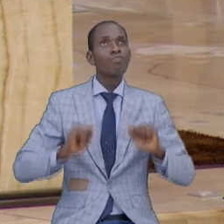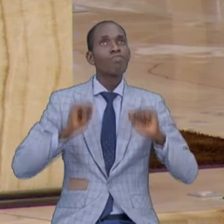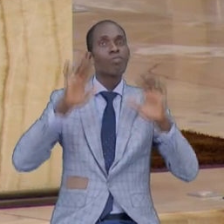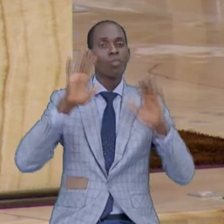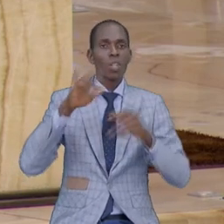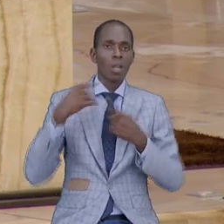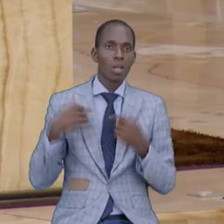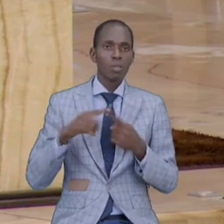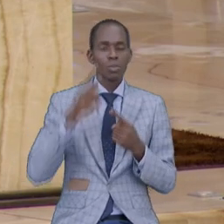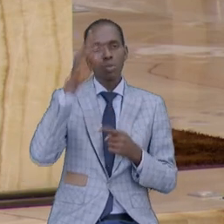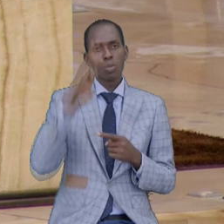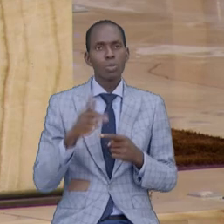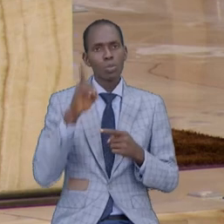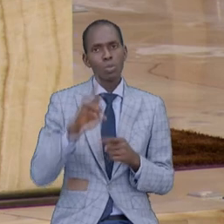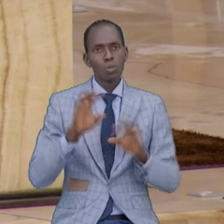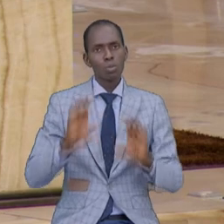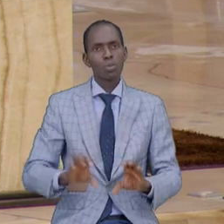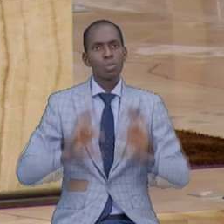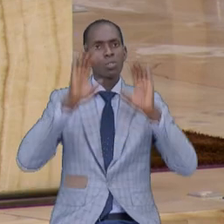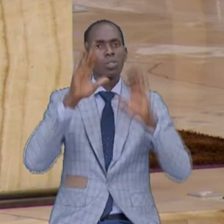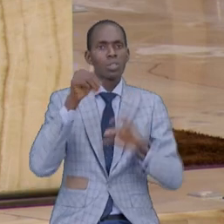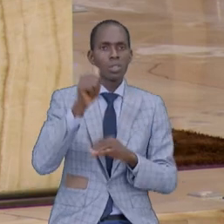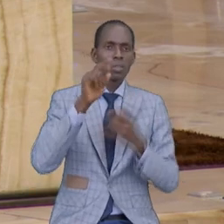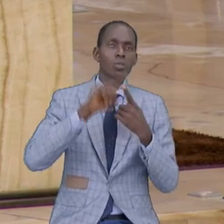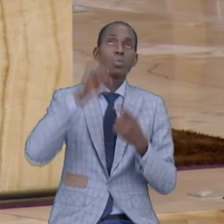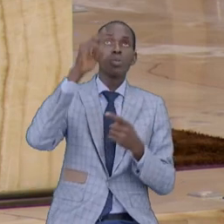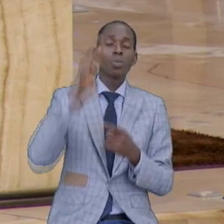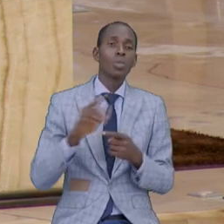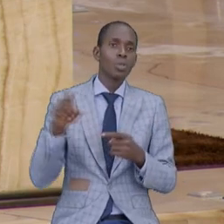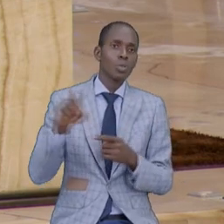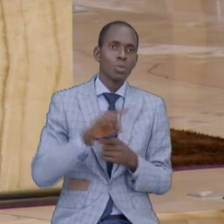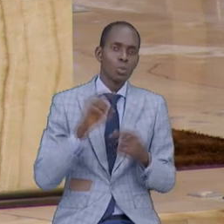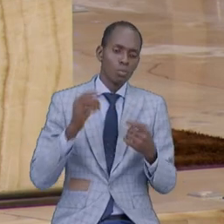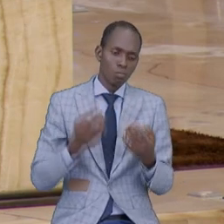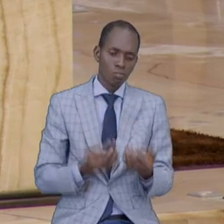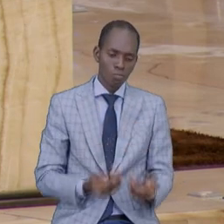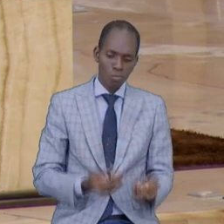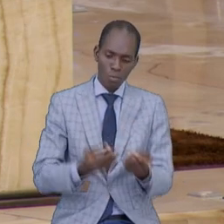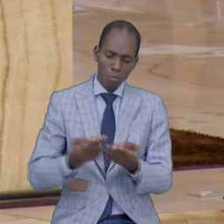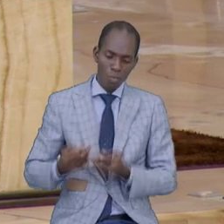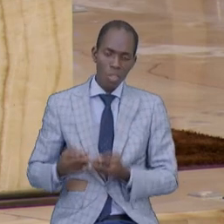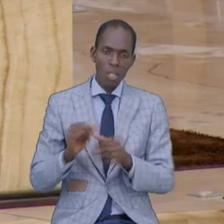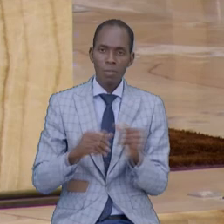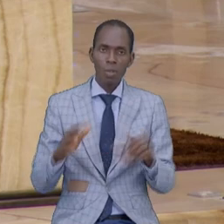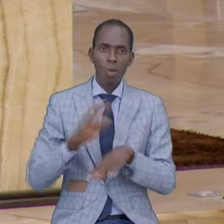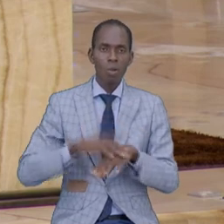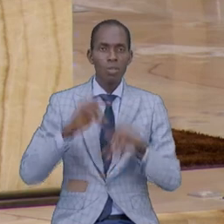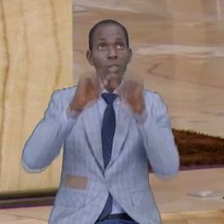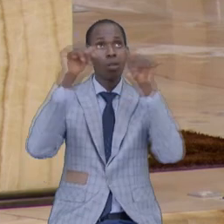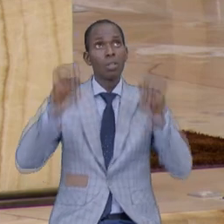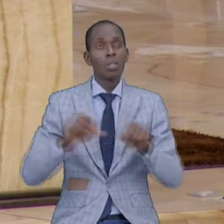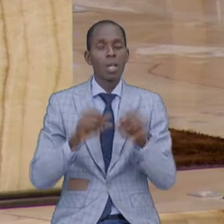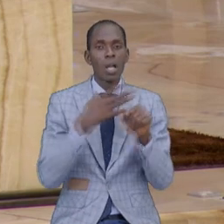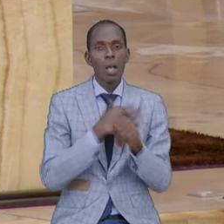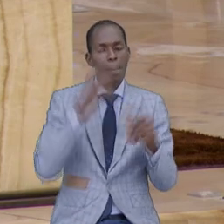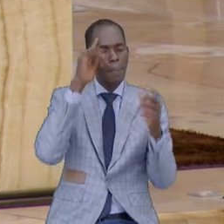God, you consecrate yourself to God, you lay all on the altar, and you believe the Lord